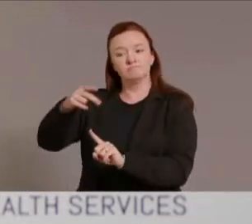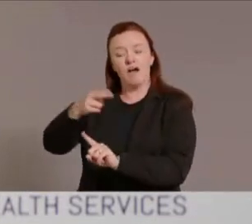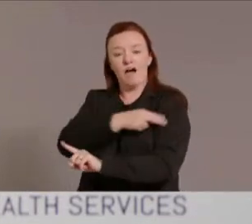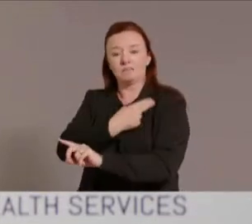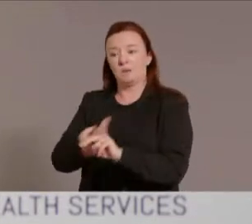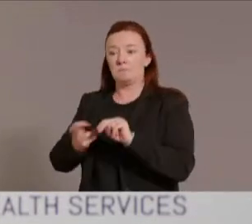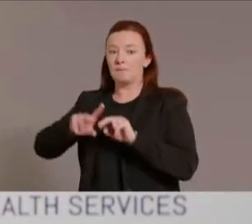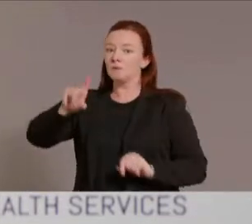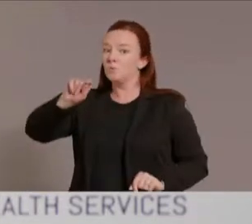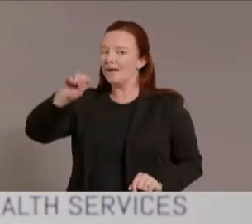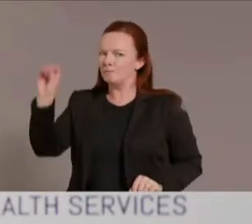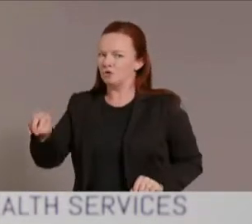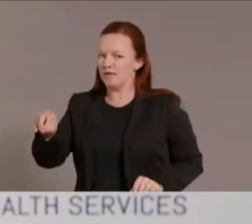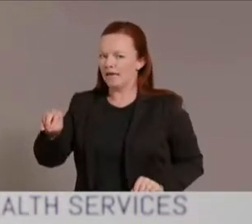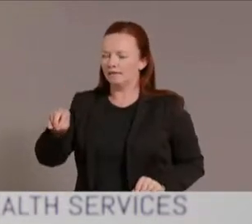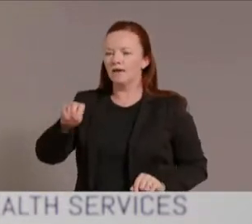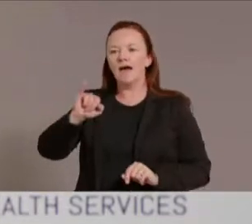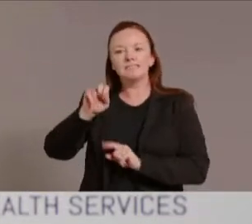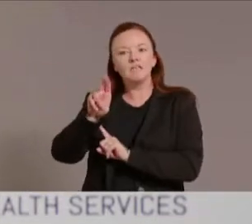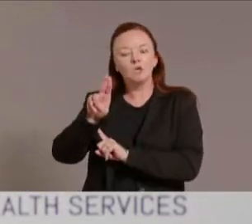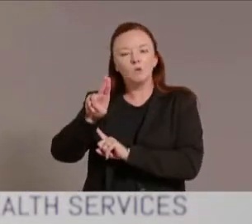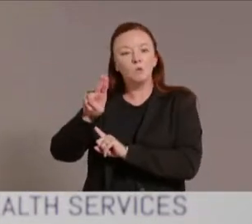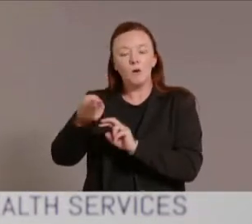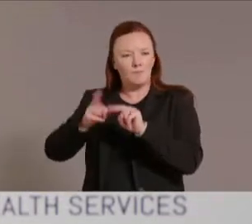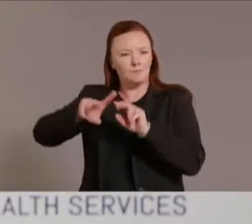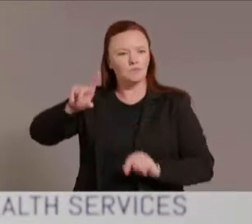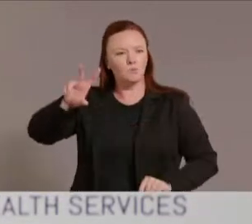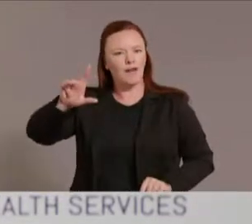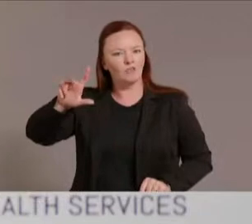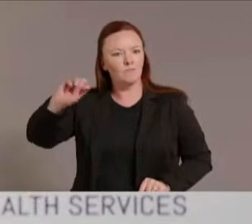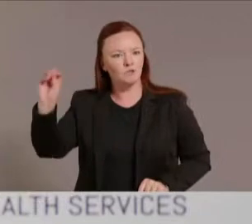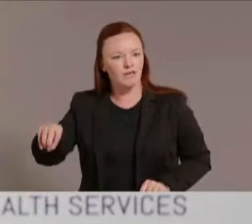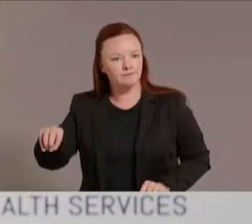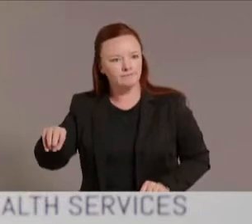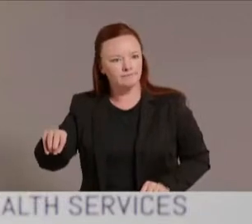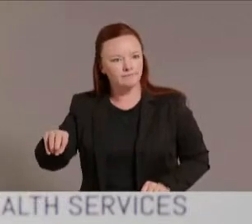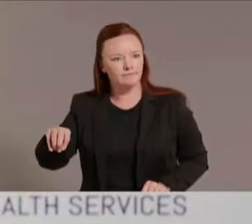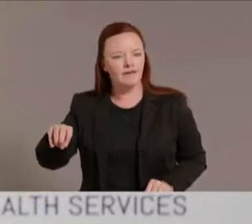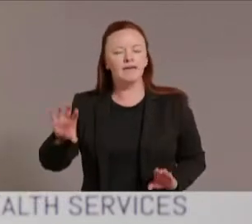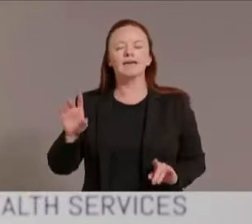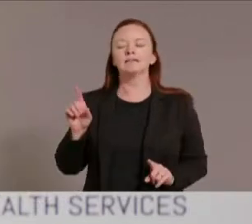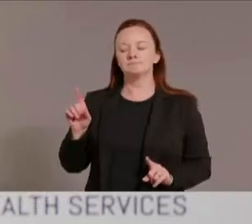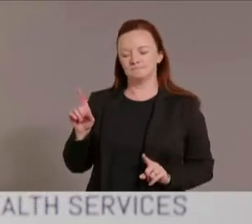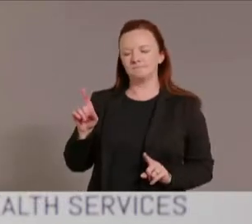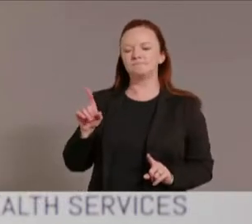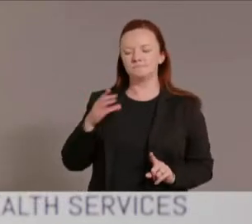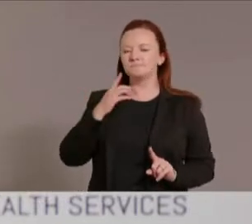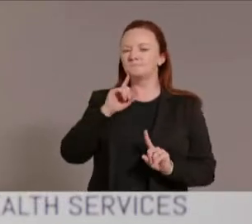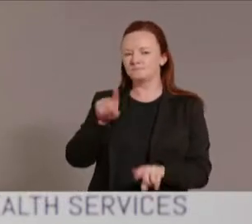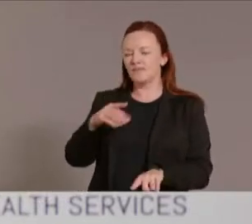ICU beds by 23%. Why is that? So I'm sorry, I guess I should clarify. So thank you, Josh.